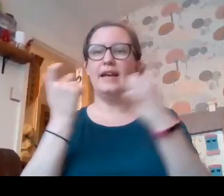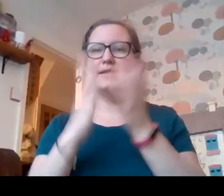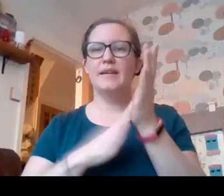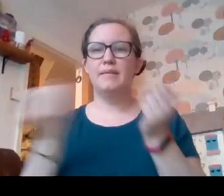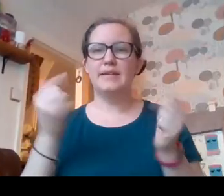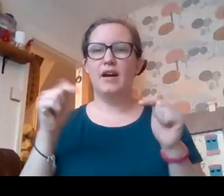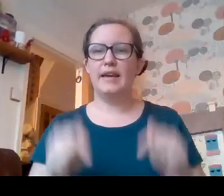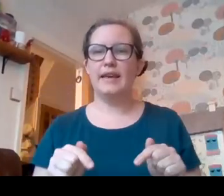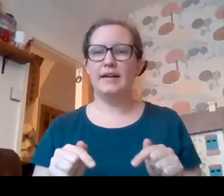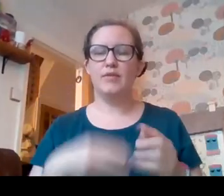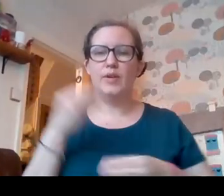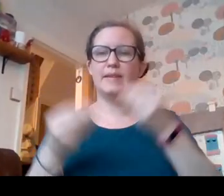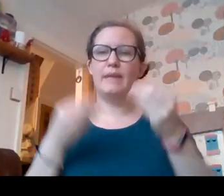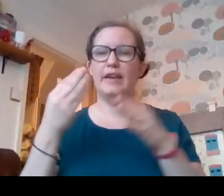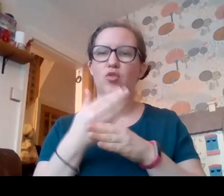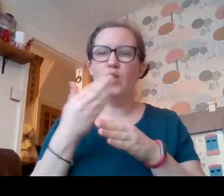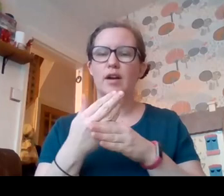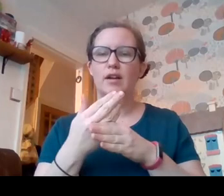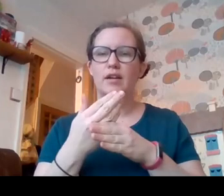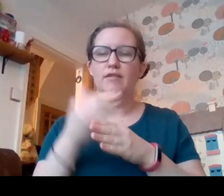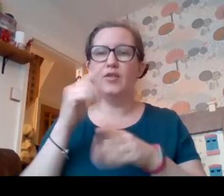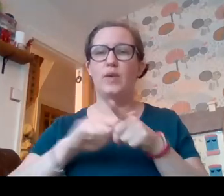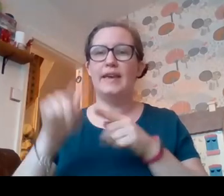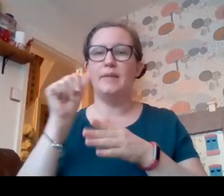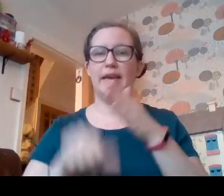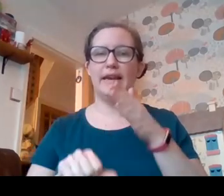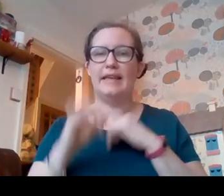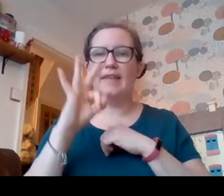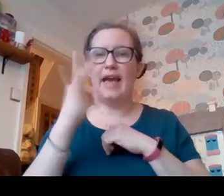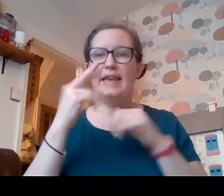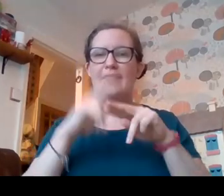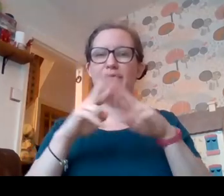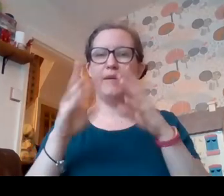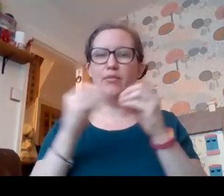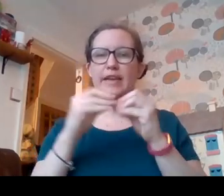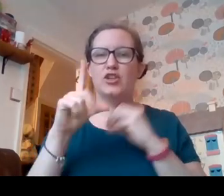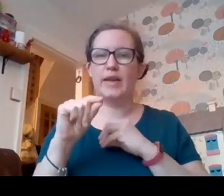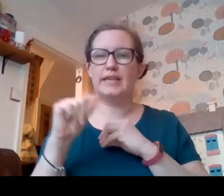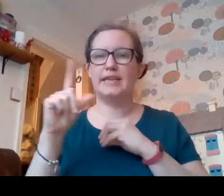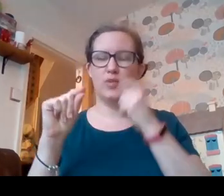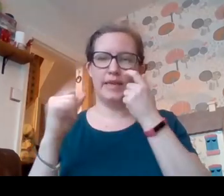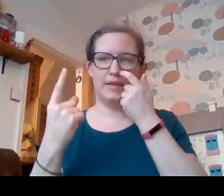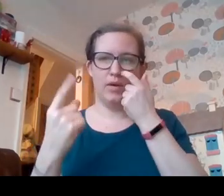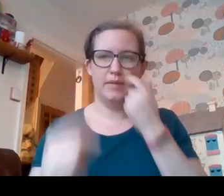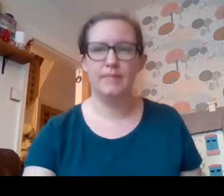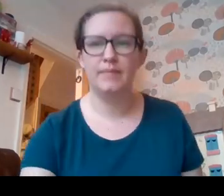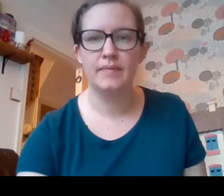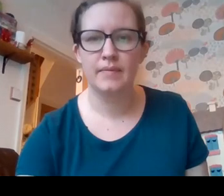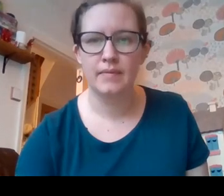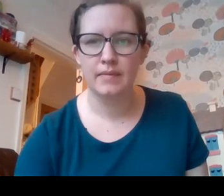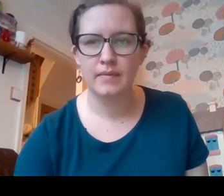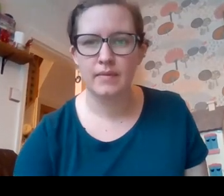Hey Fair Class, Miss Carr here. I'm going to explain your work for the week beginning the 8th of February 2021.